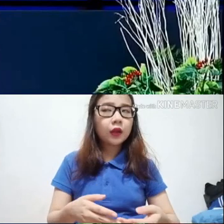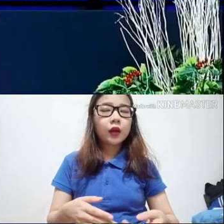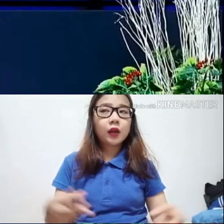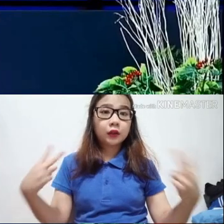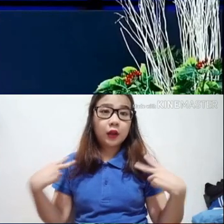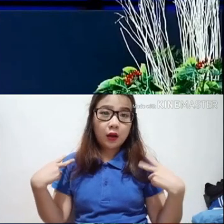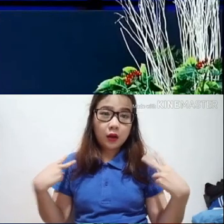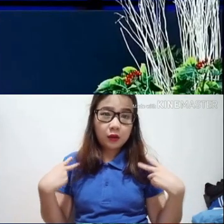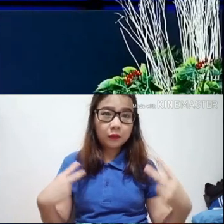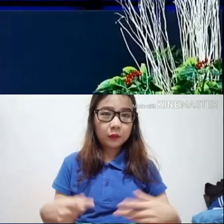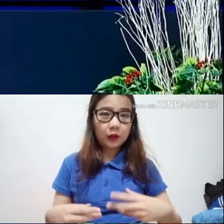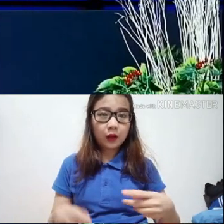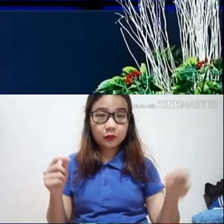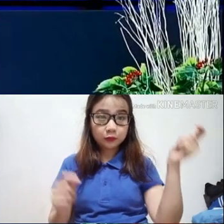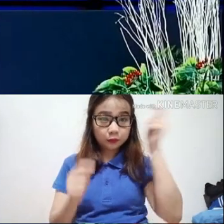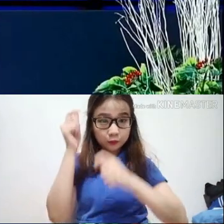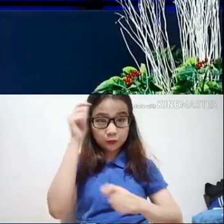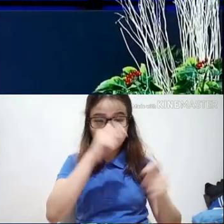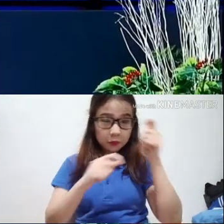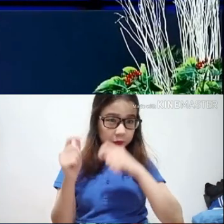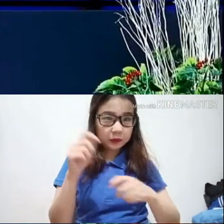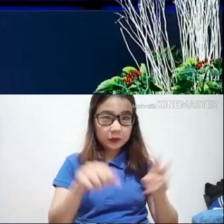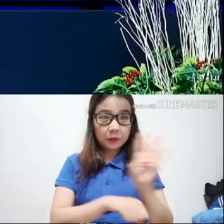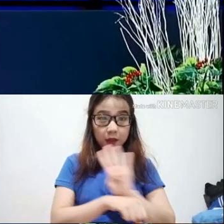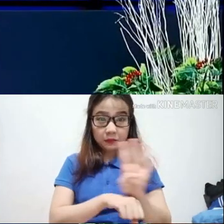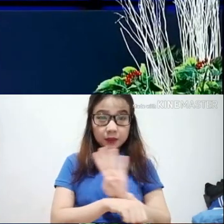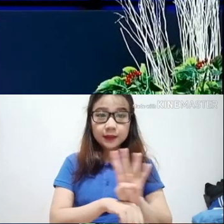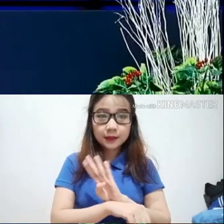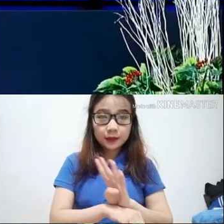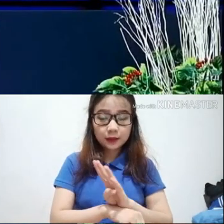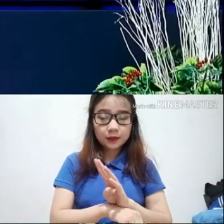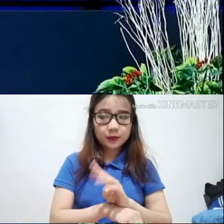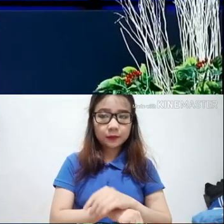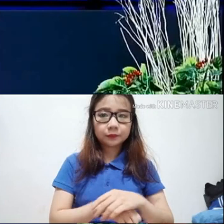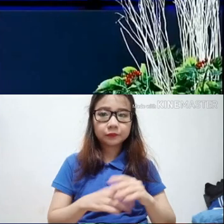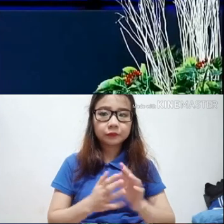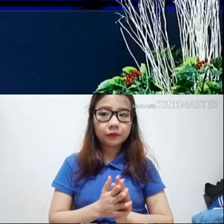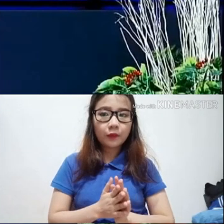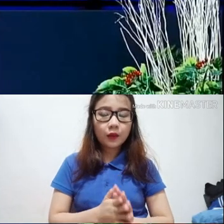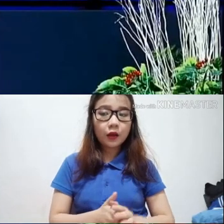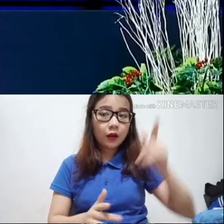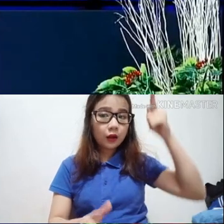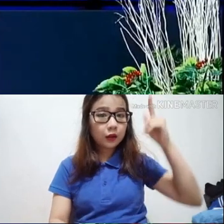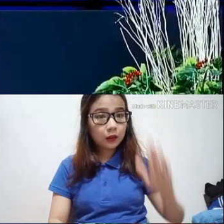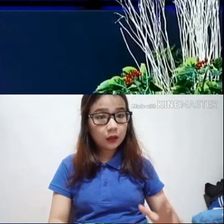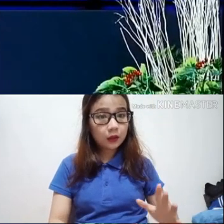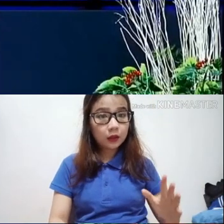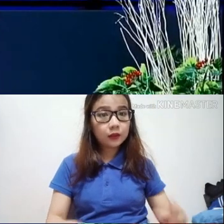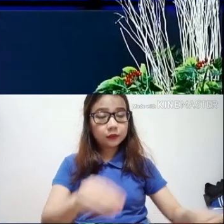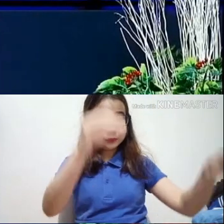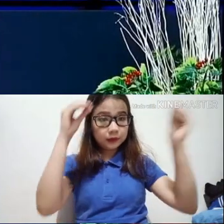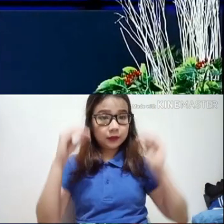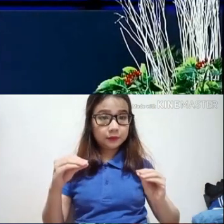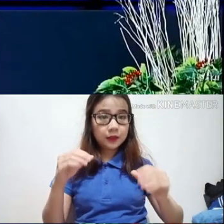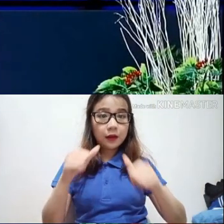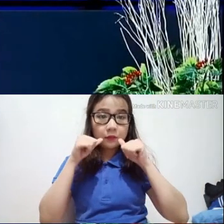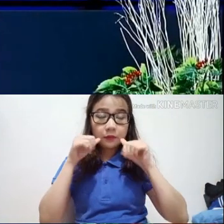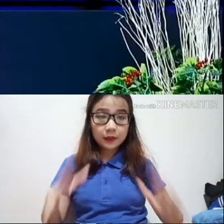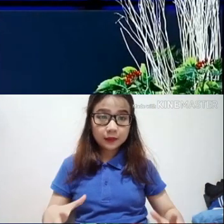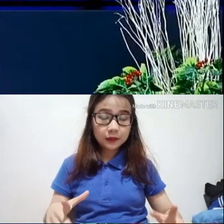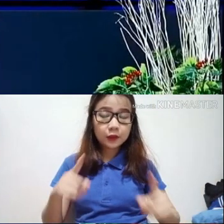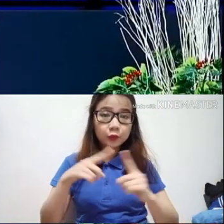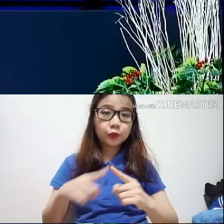nagbibigay ng pagpapala at pag-unlad sa bawat isang nagtitiwala sa Kanya. So, keep on worshiping the Lord, not only through songs,